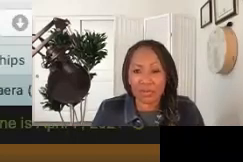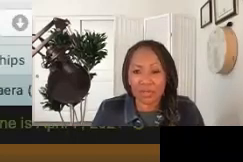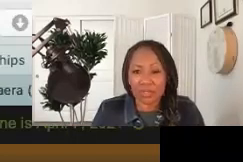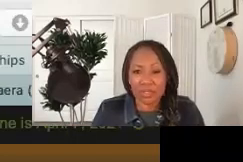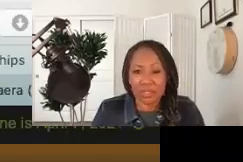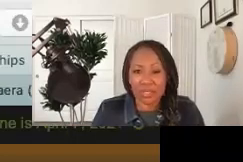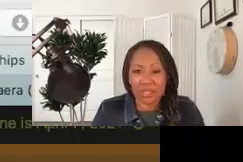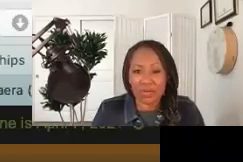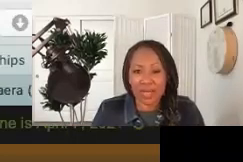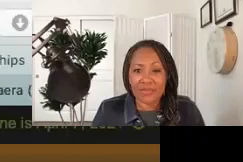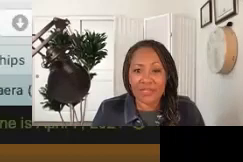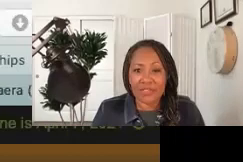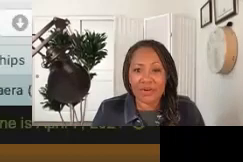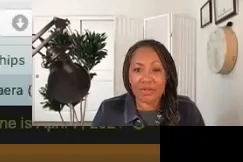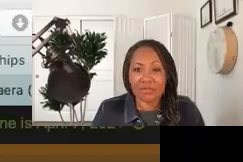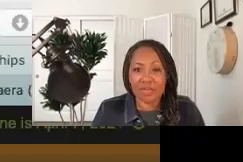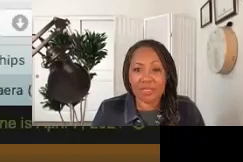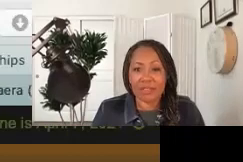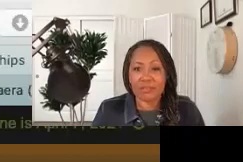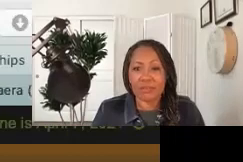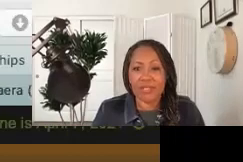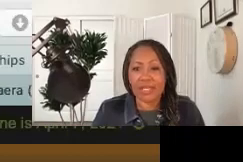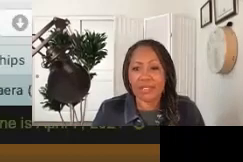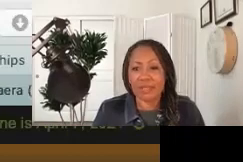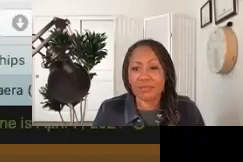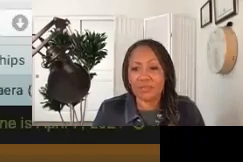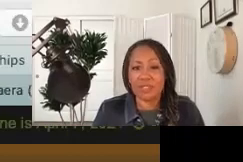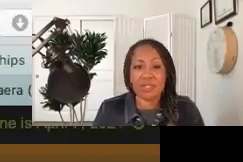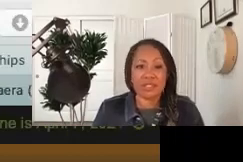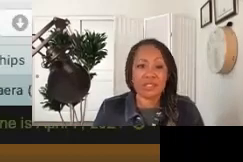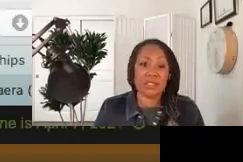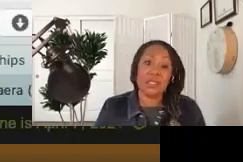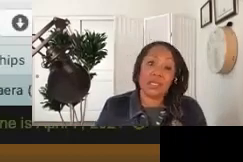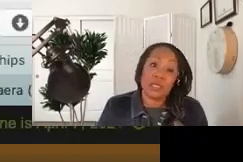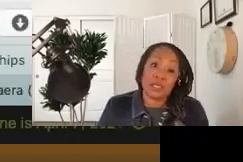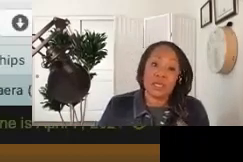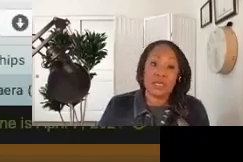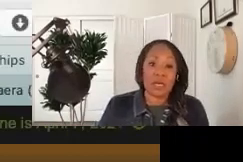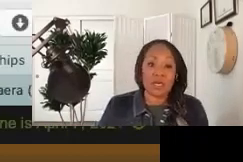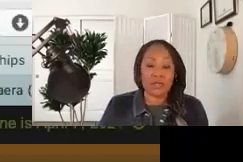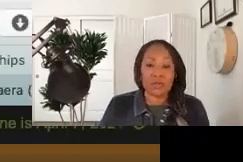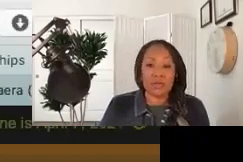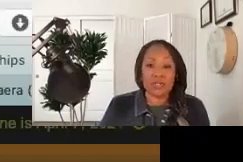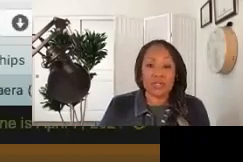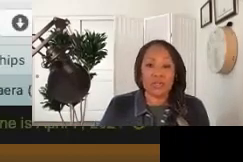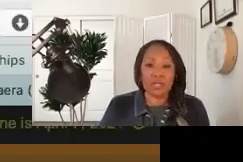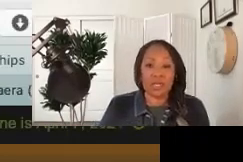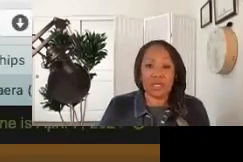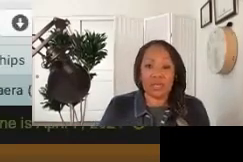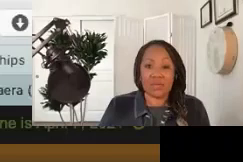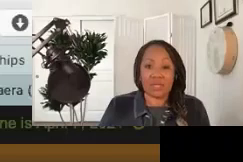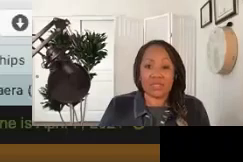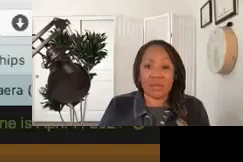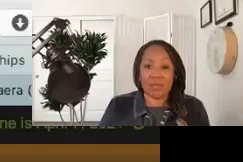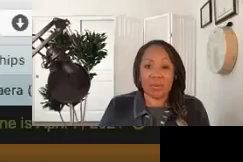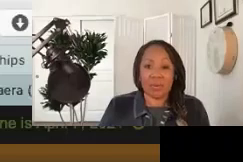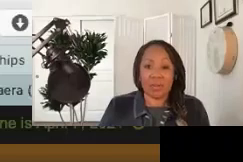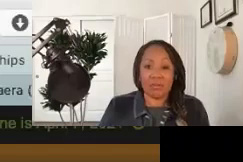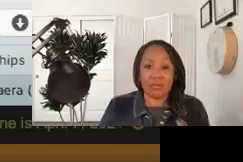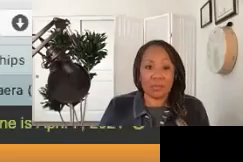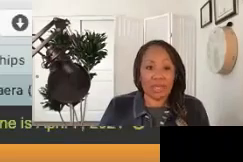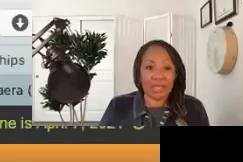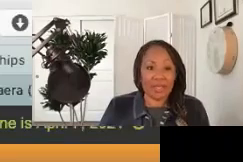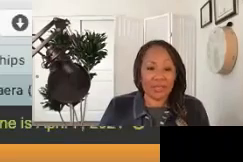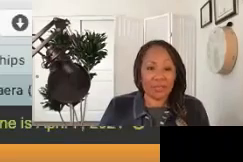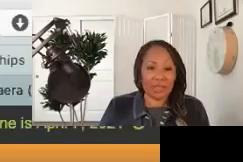know, I know I have theoretical framing. That in, I'm choosing this audio just so that you can get another example of